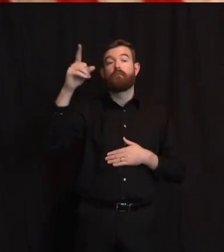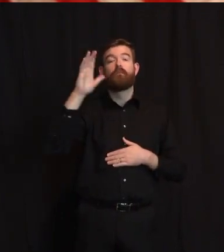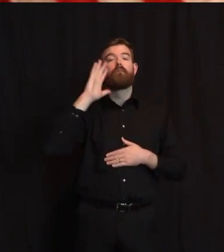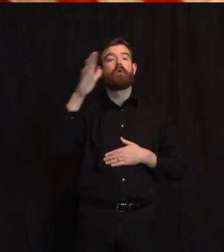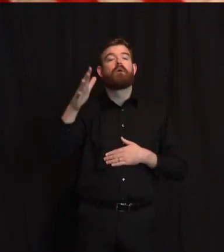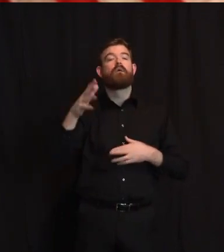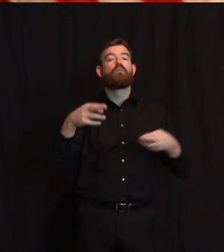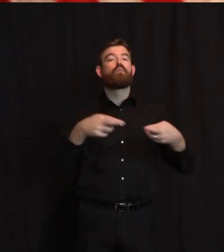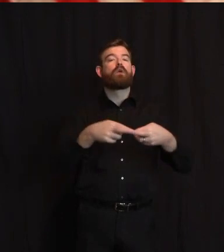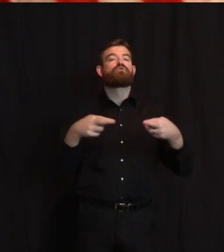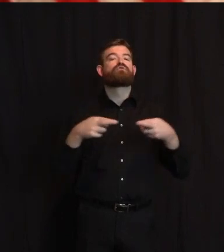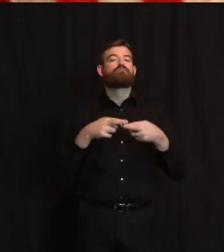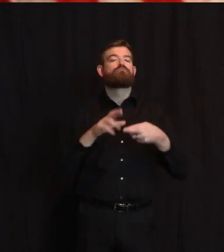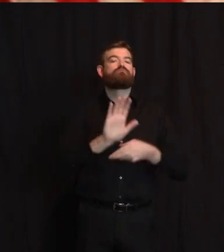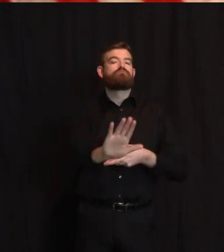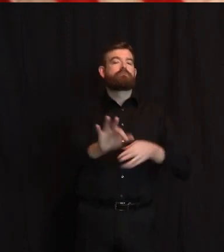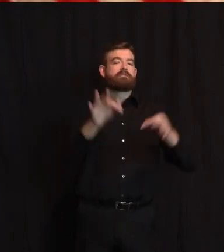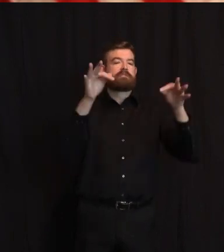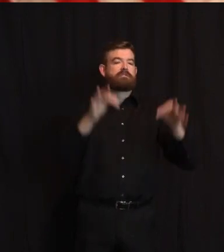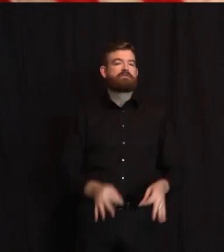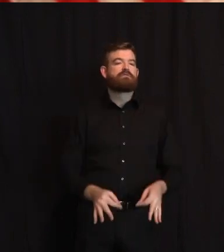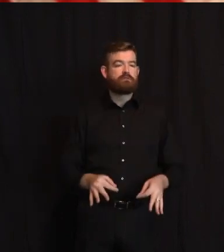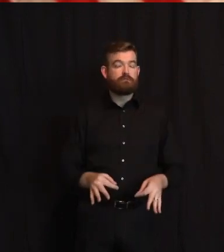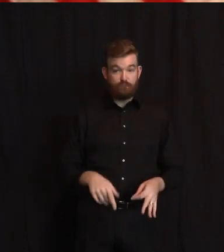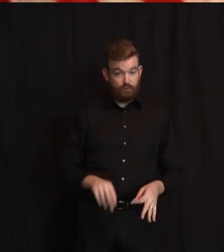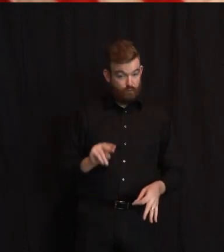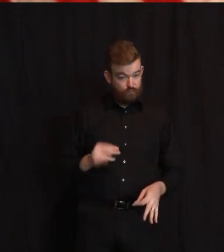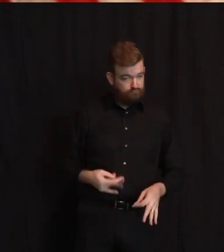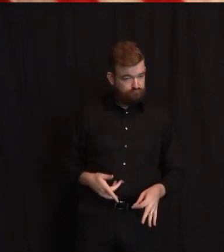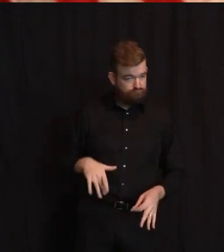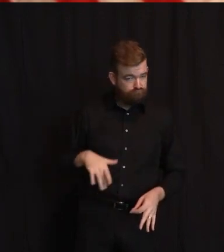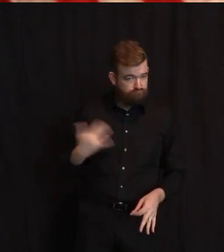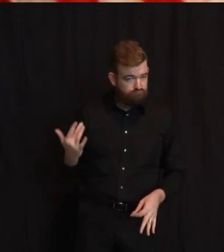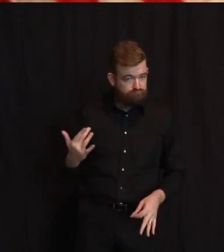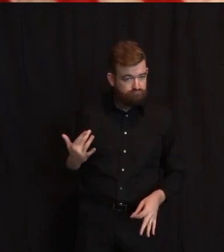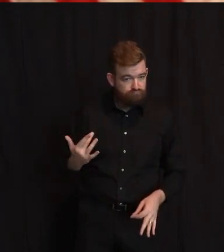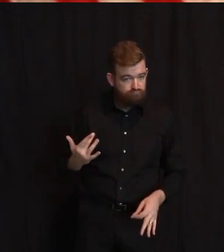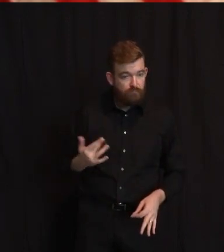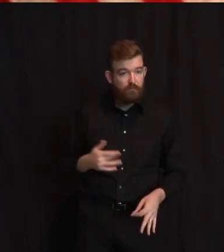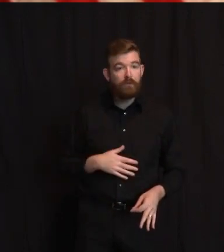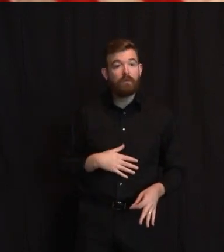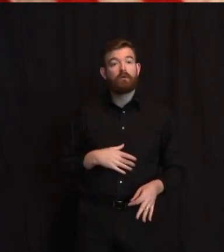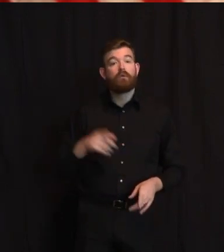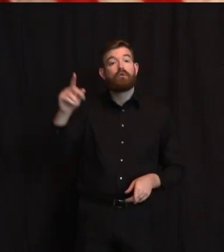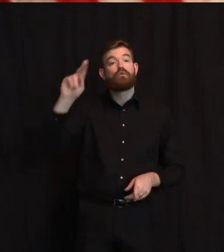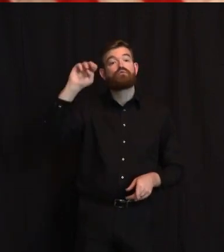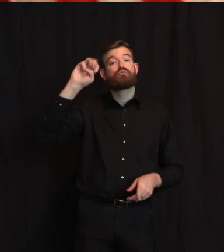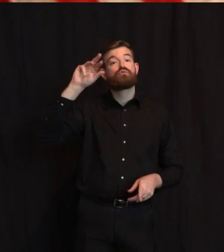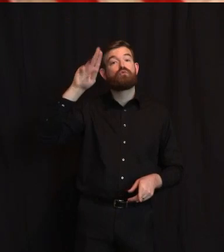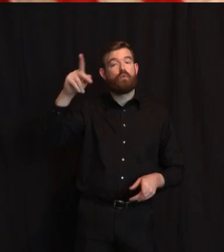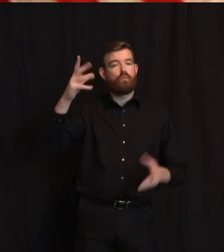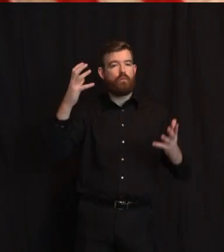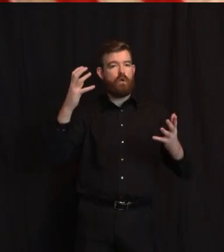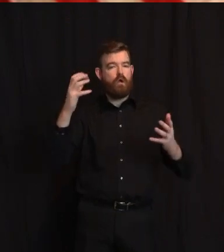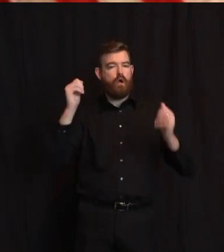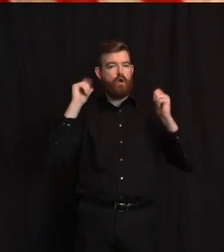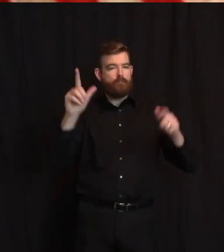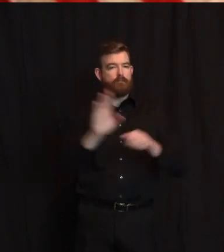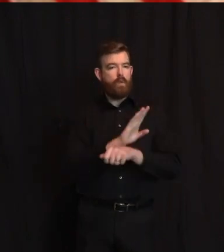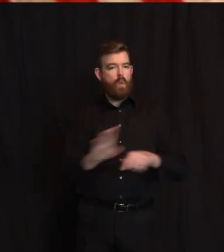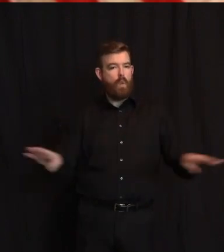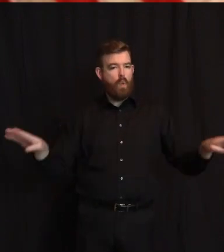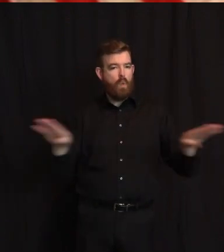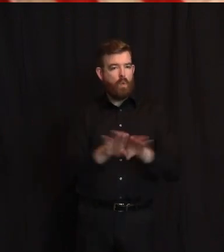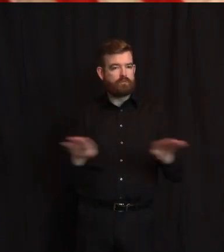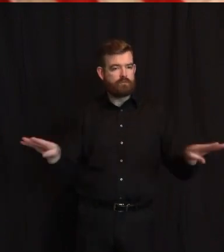that? Newark is asking essential businesses to close once a week. Would you do that statewide? Are you looking at a